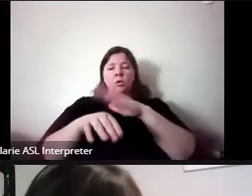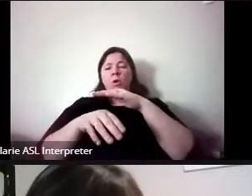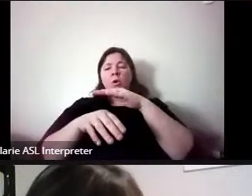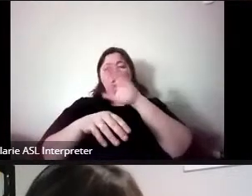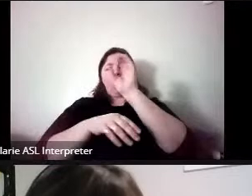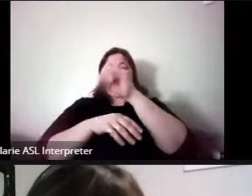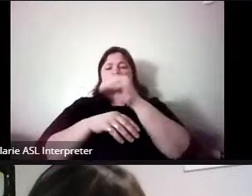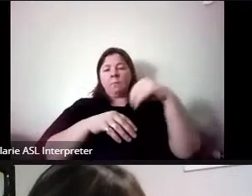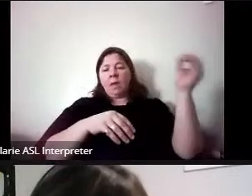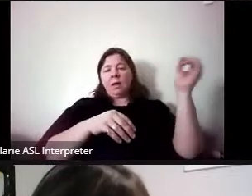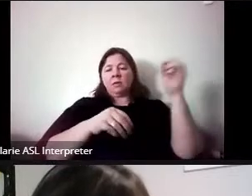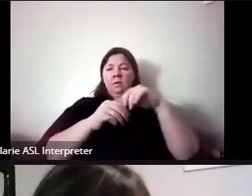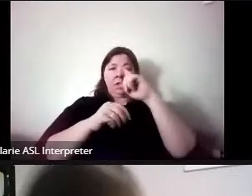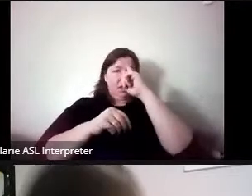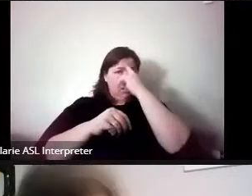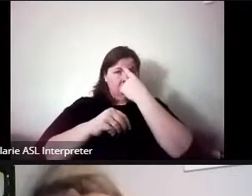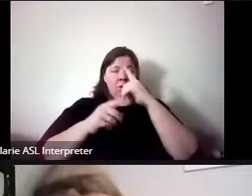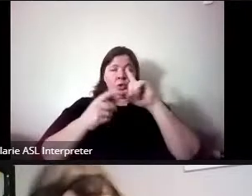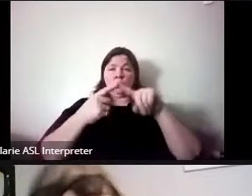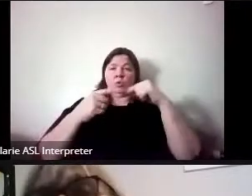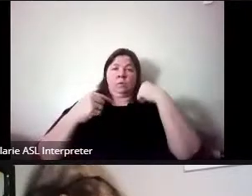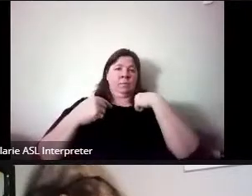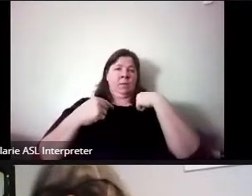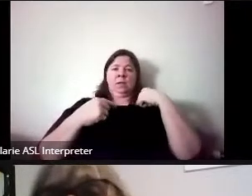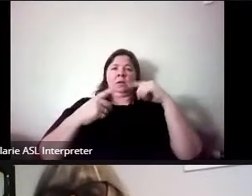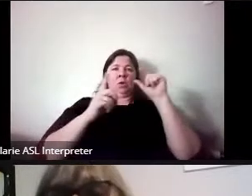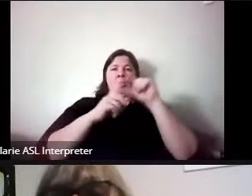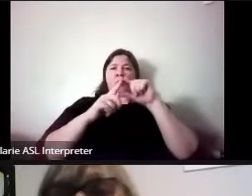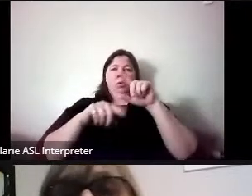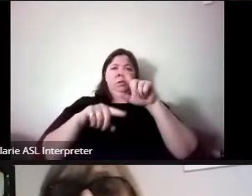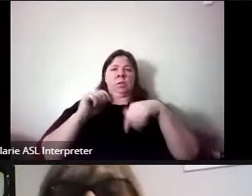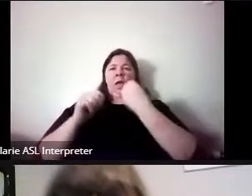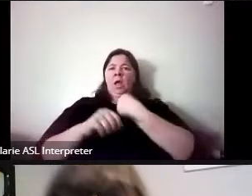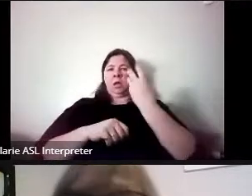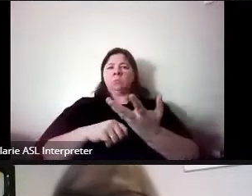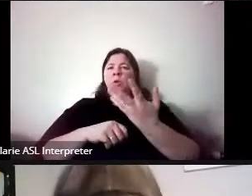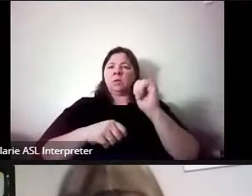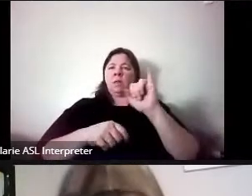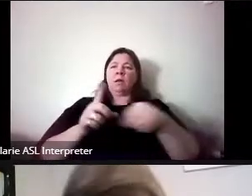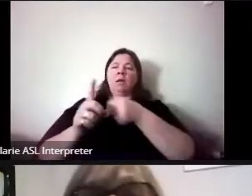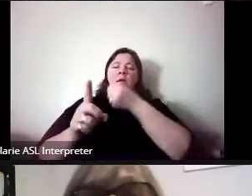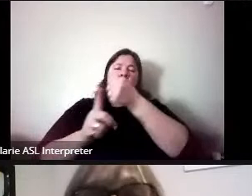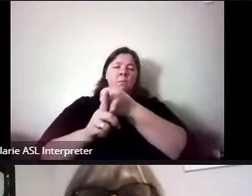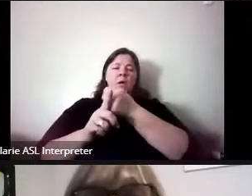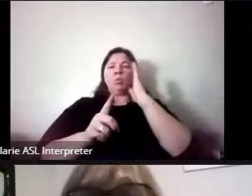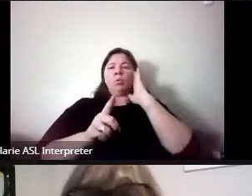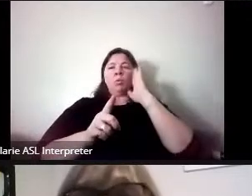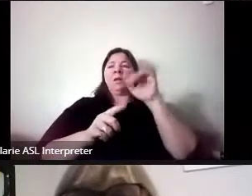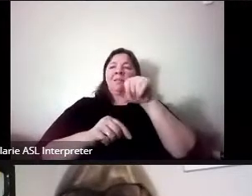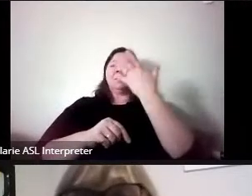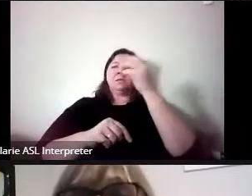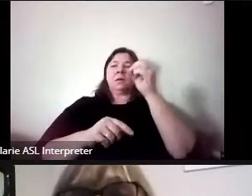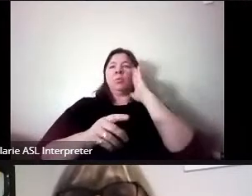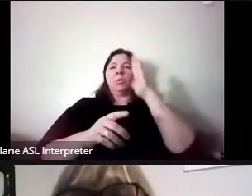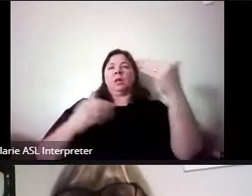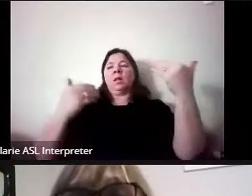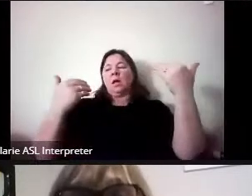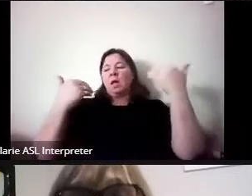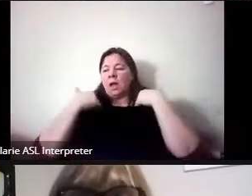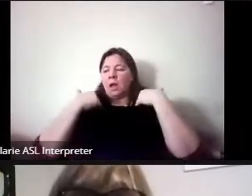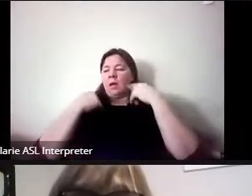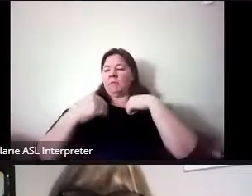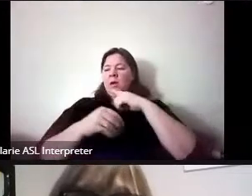it's again, words just cannot express the impact that this company is going to have. So I'm